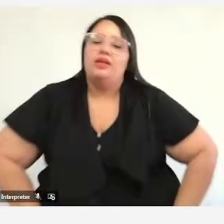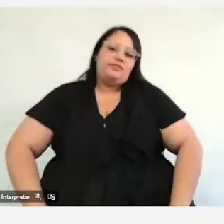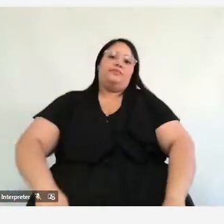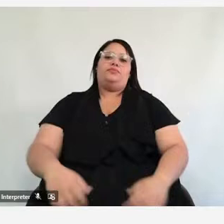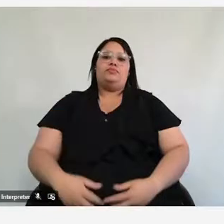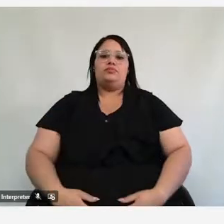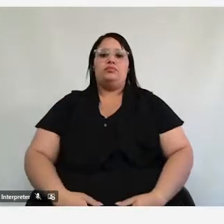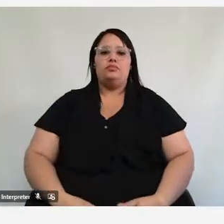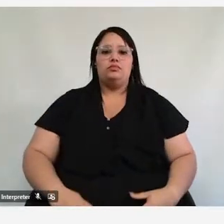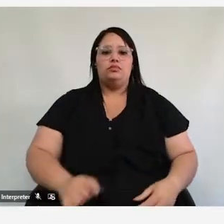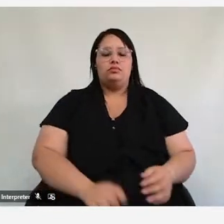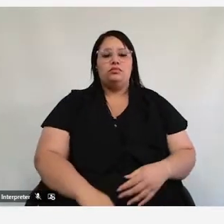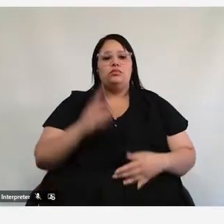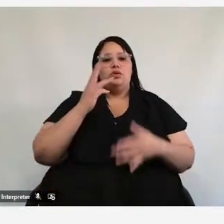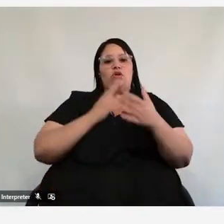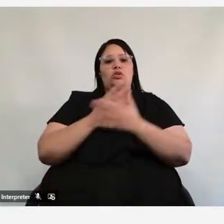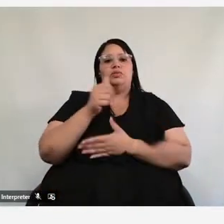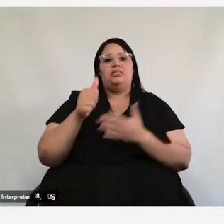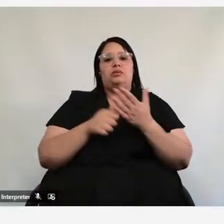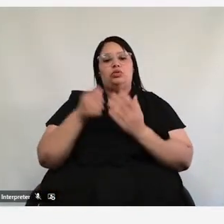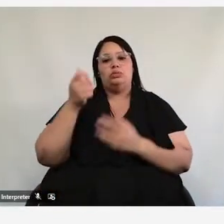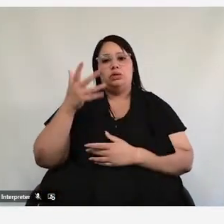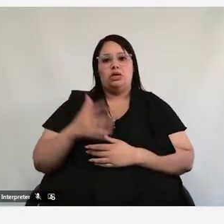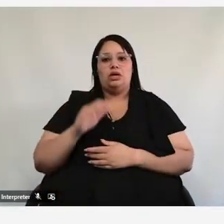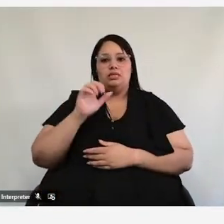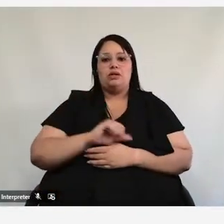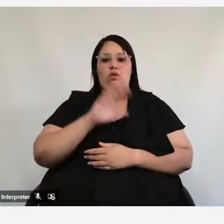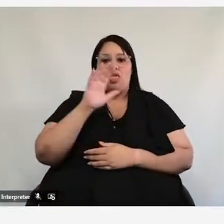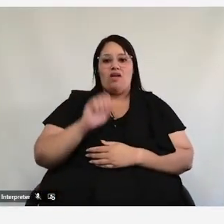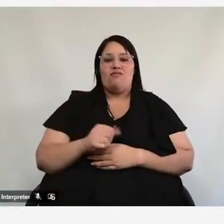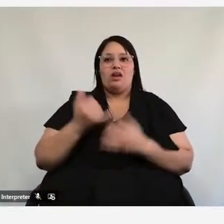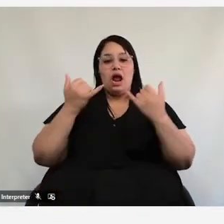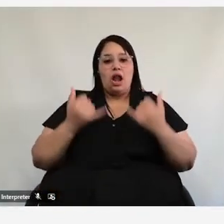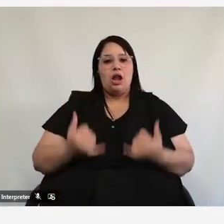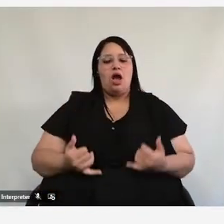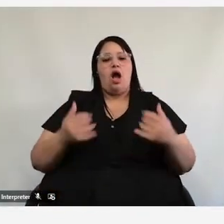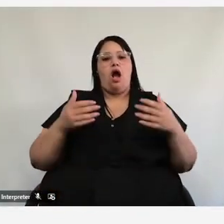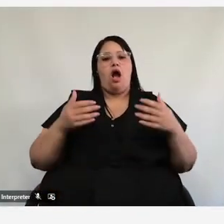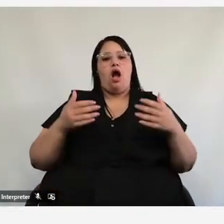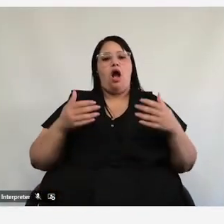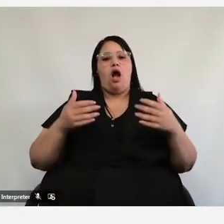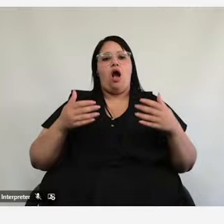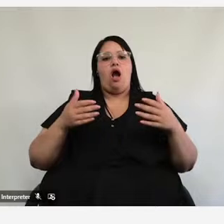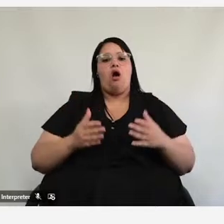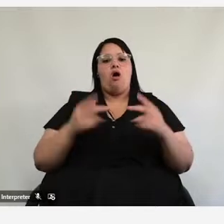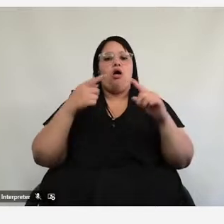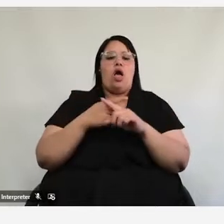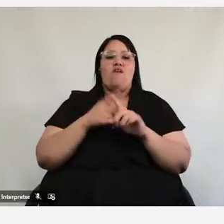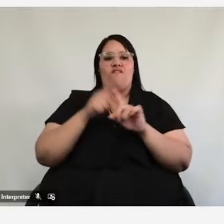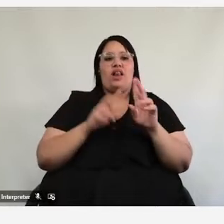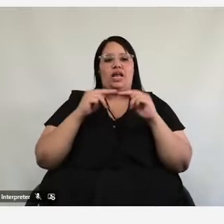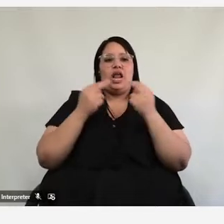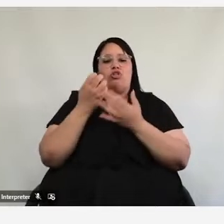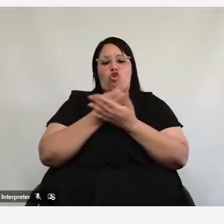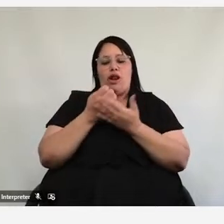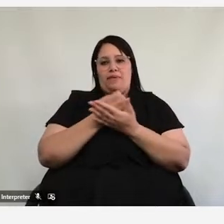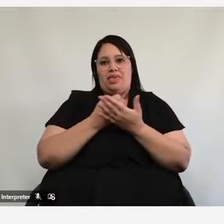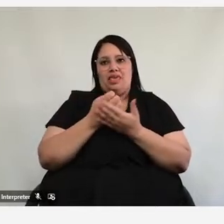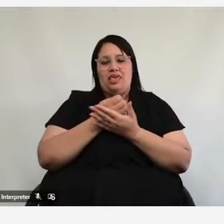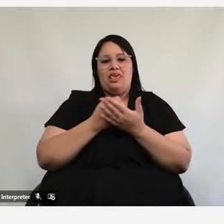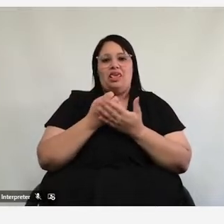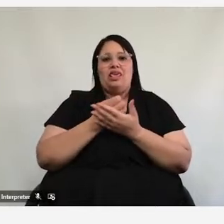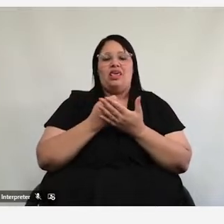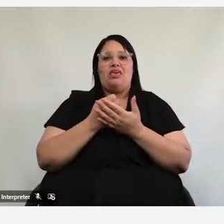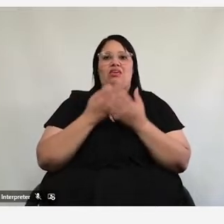Honorable Deputy Speaker, South Africa stands at a crossroads, a failing national economy, a